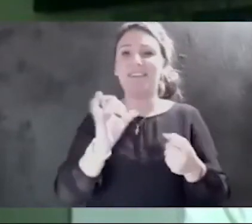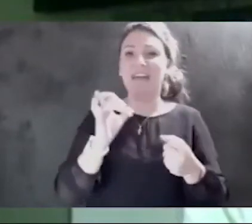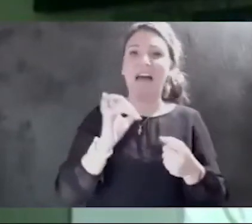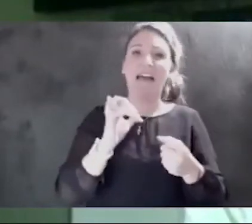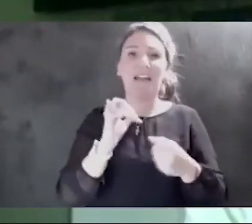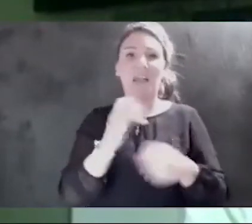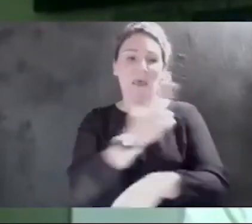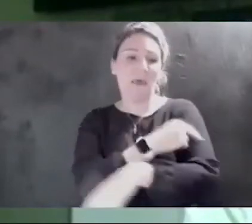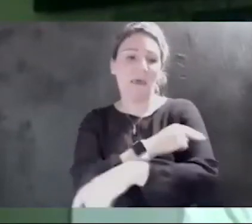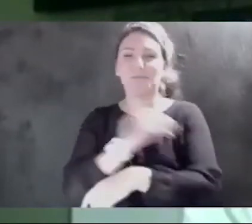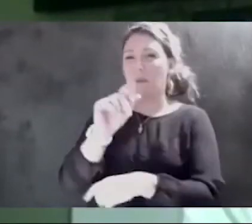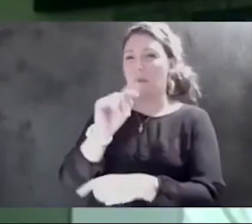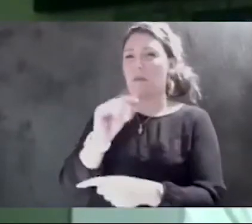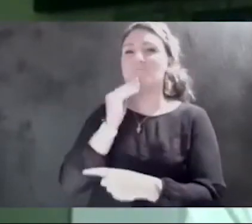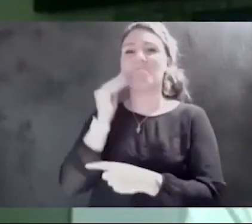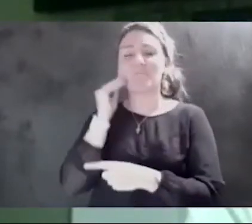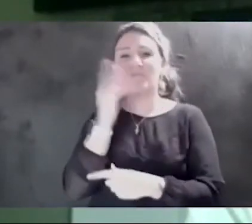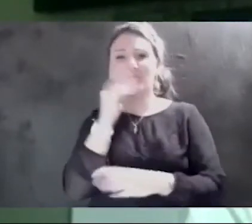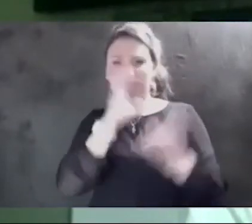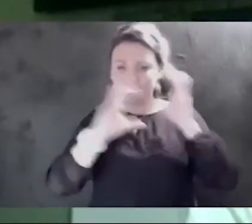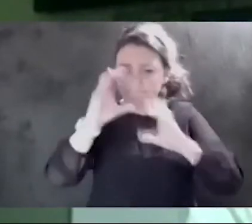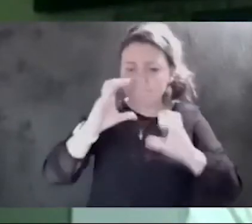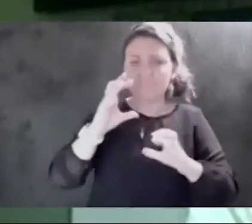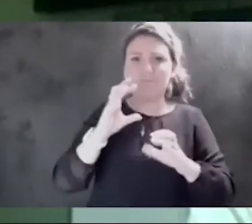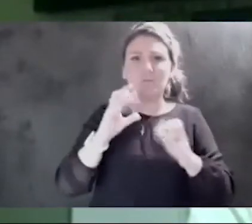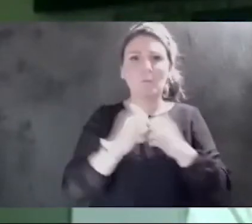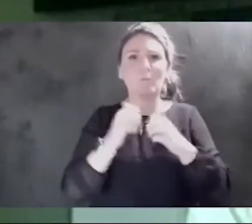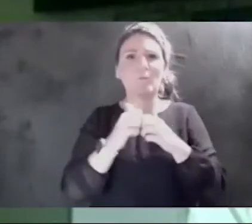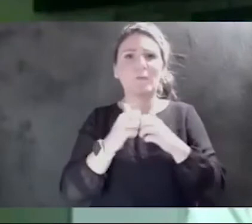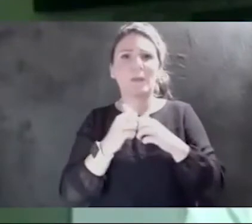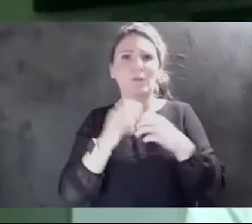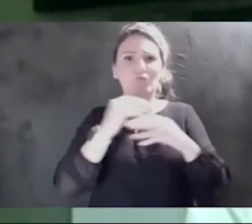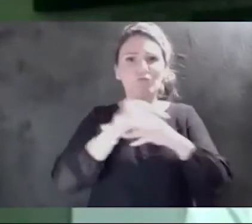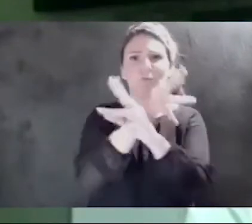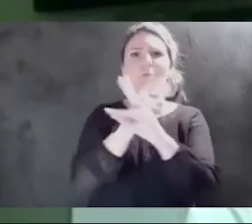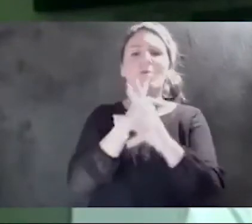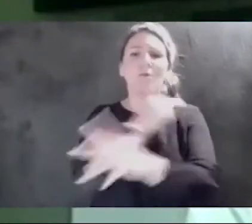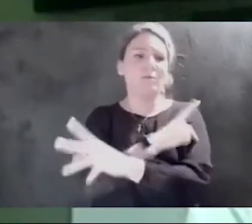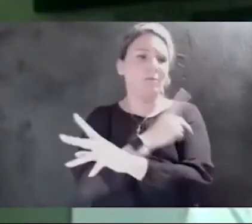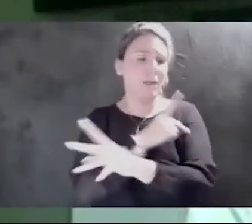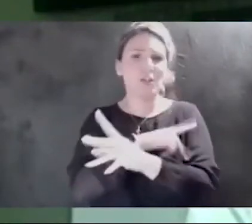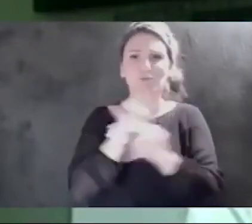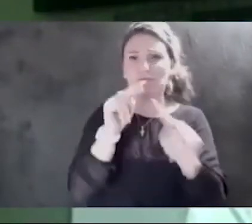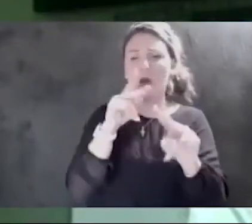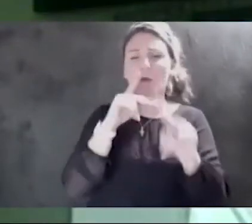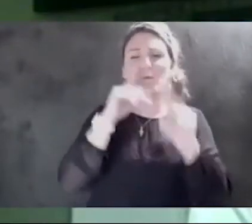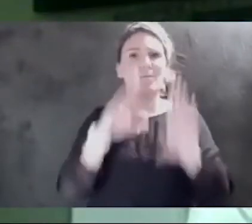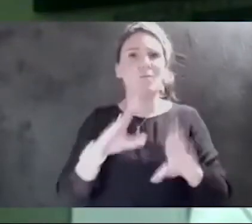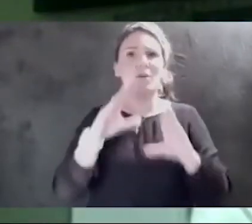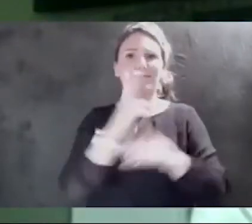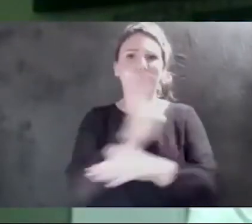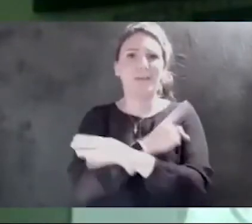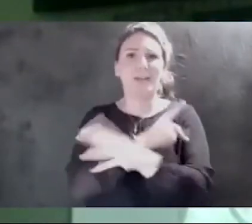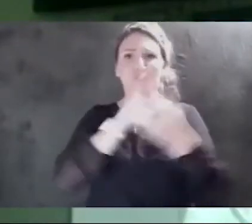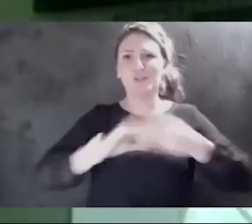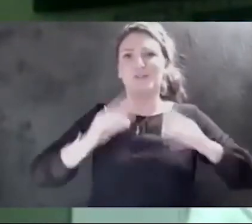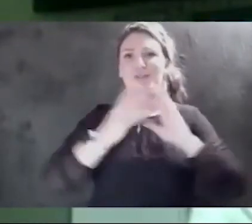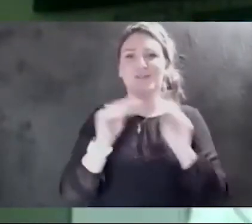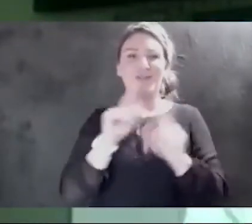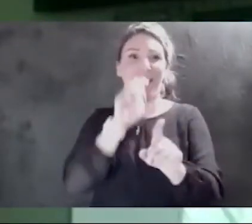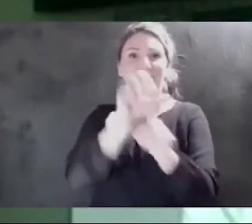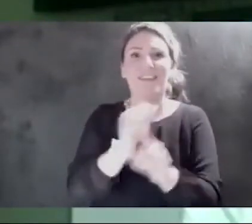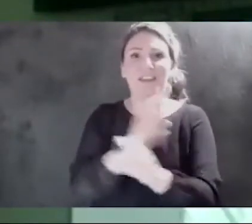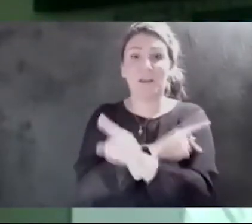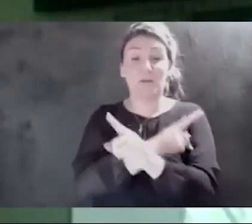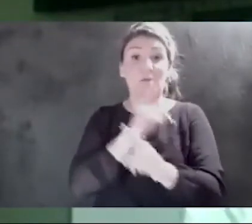we're exploring. And the work we've done in remote patient monitoring, we have some wonderful patient stories where we've been able to catch a patient